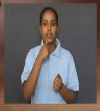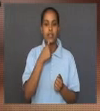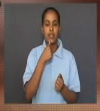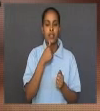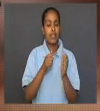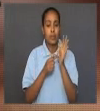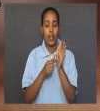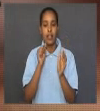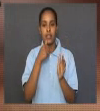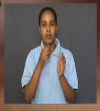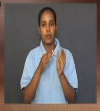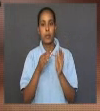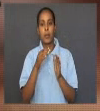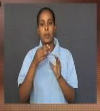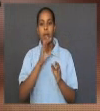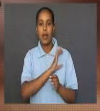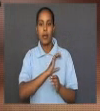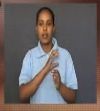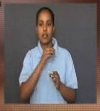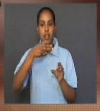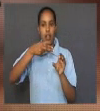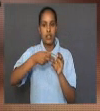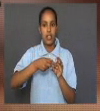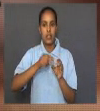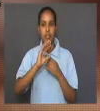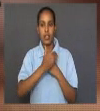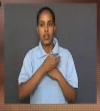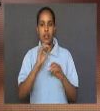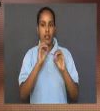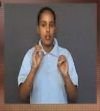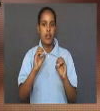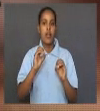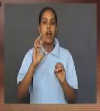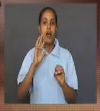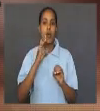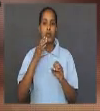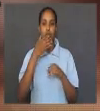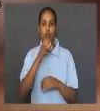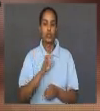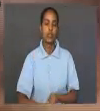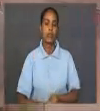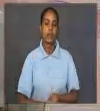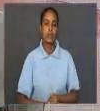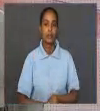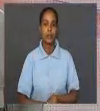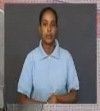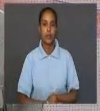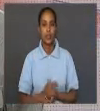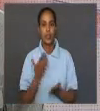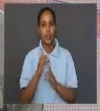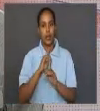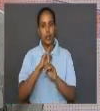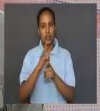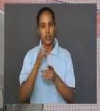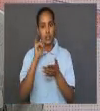behavior in the gaseous state and in non-aqueous solutions. If you